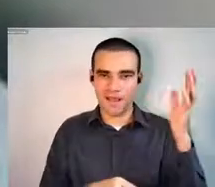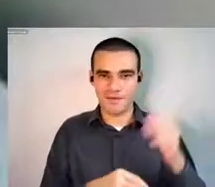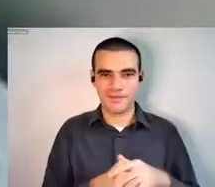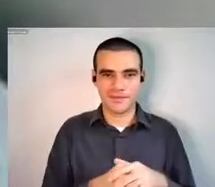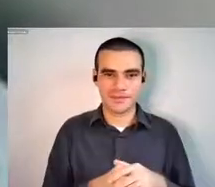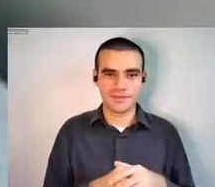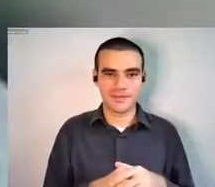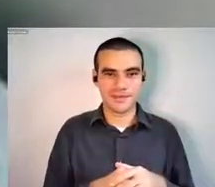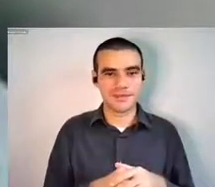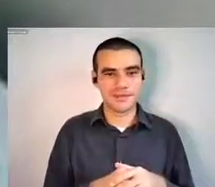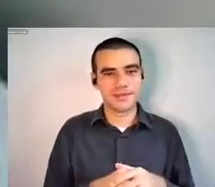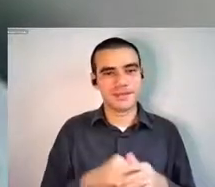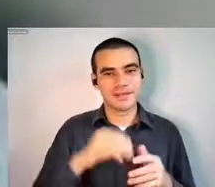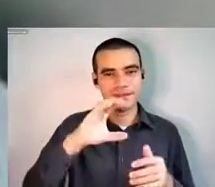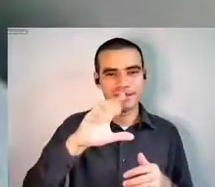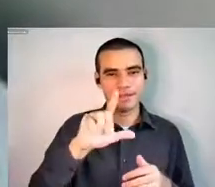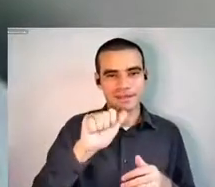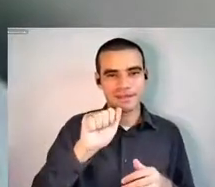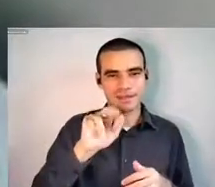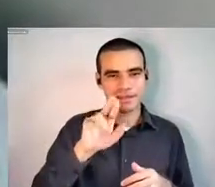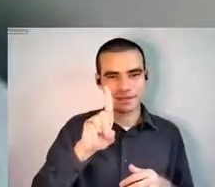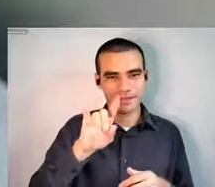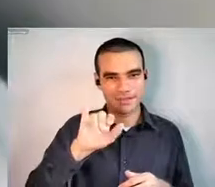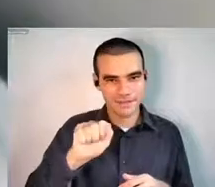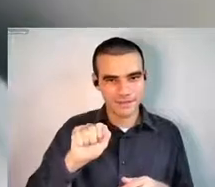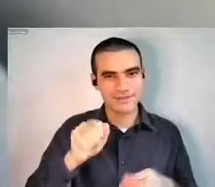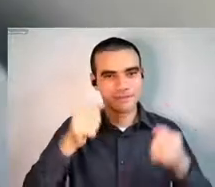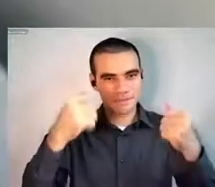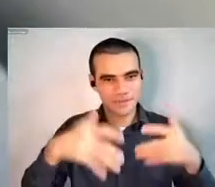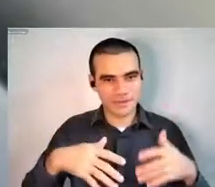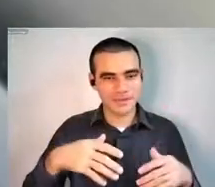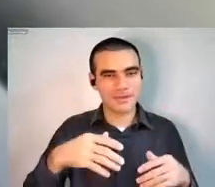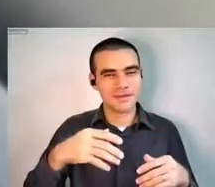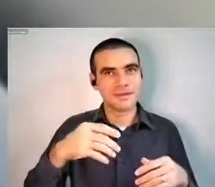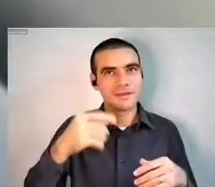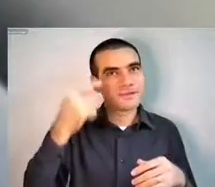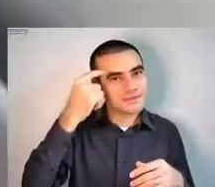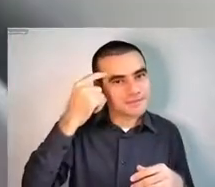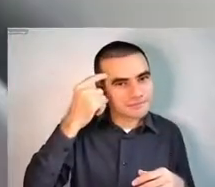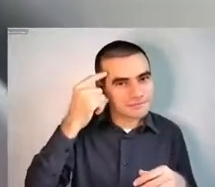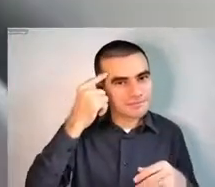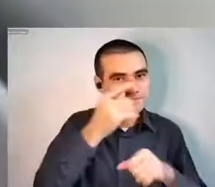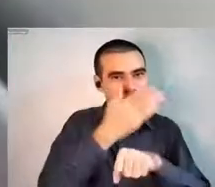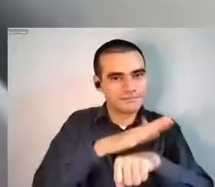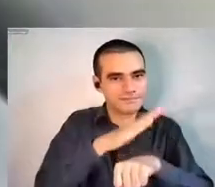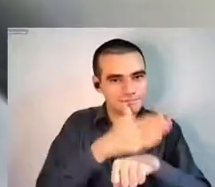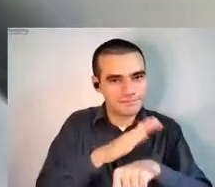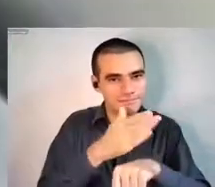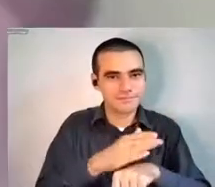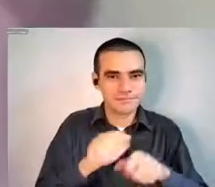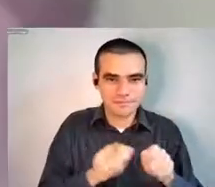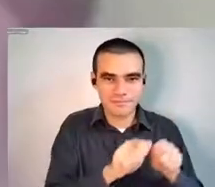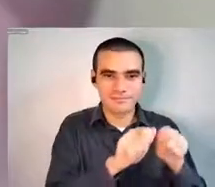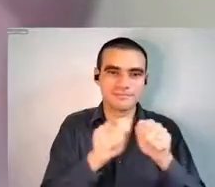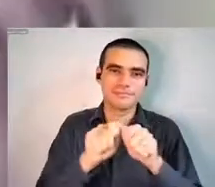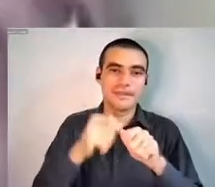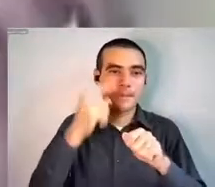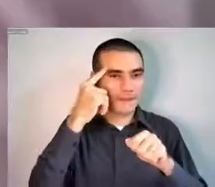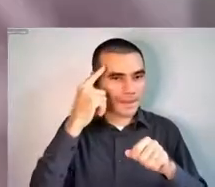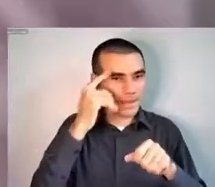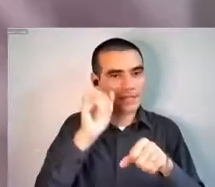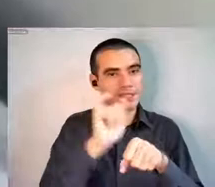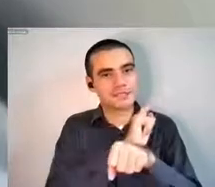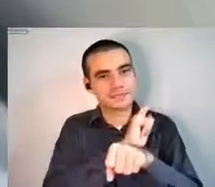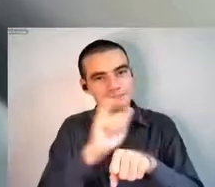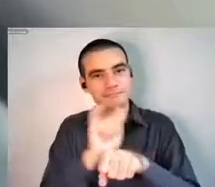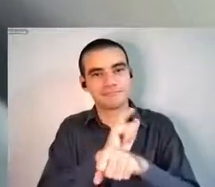So Claudio said, we have been shaping minds for some time. We need to think about